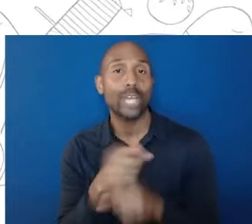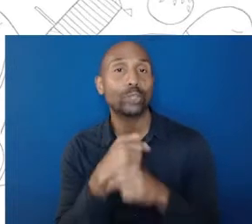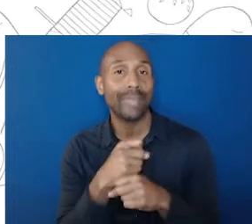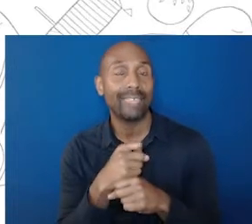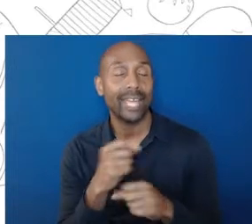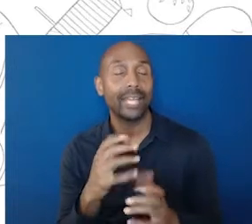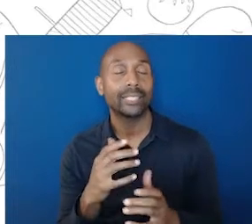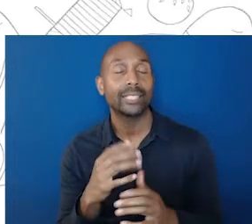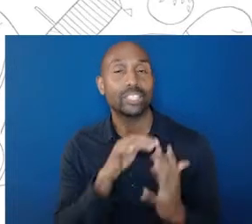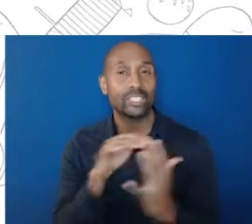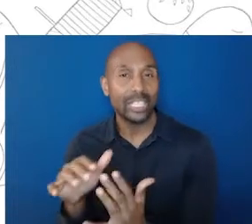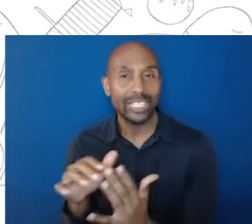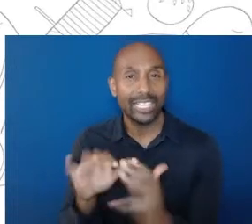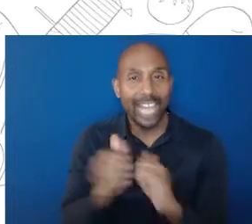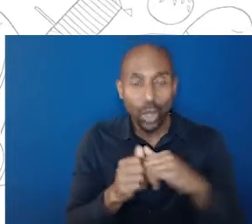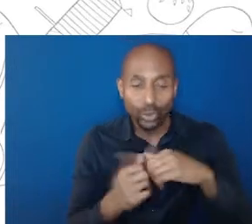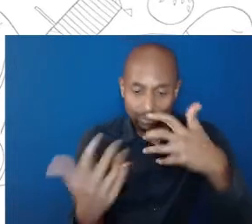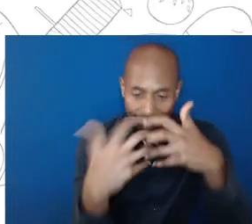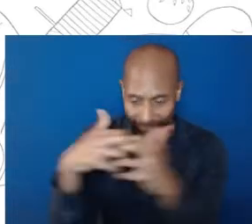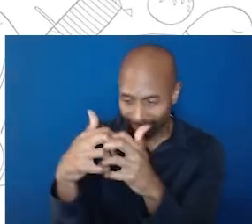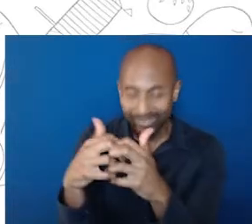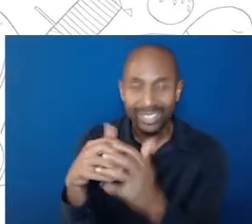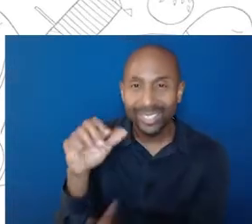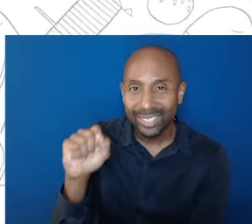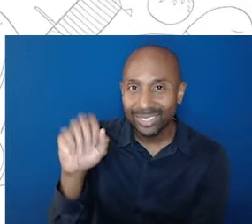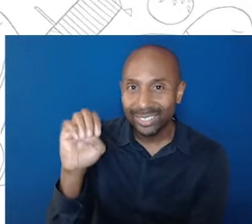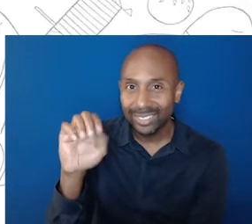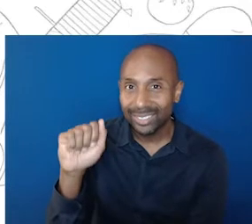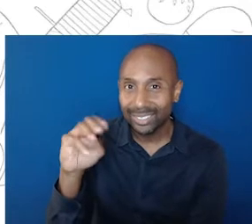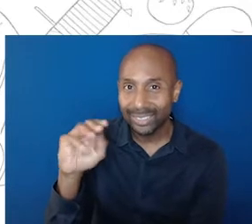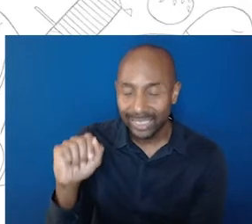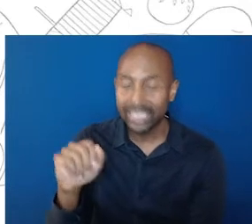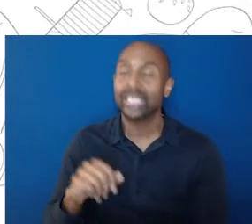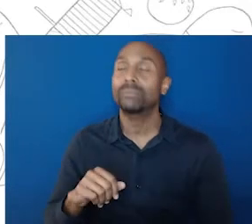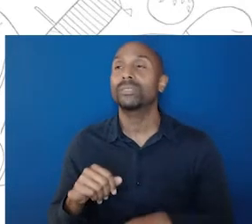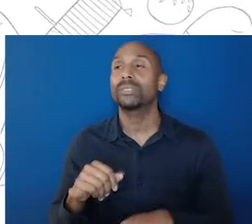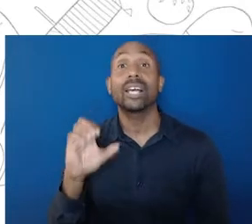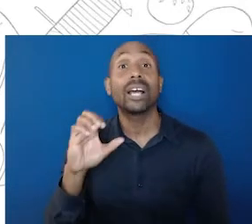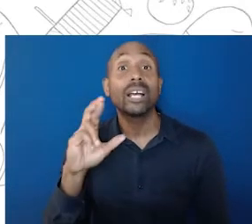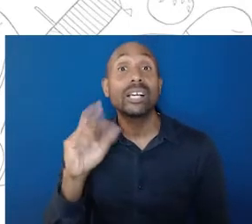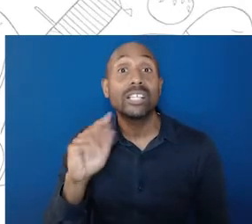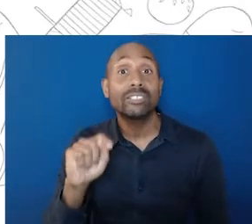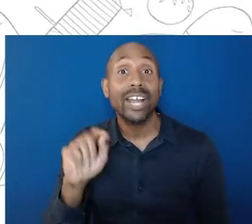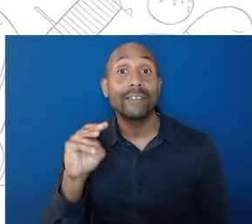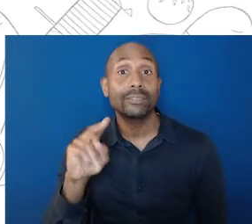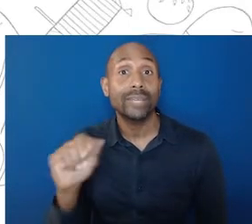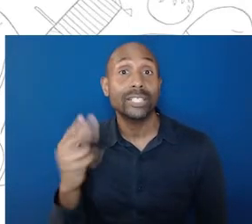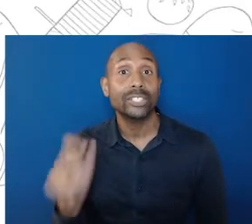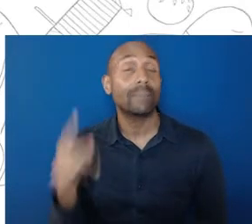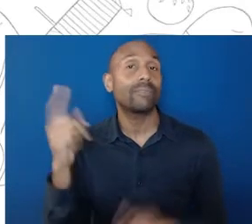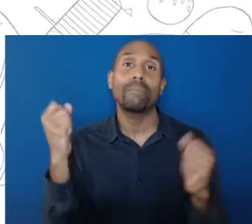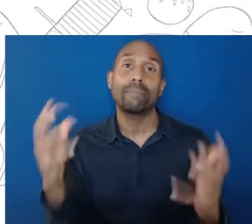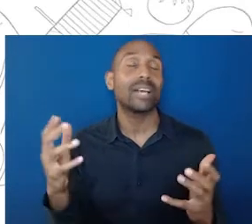and studying like the seams and the craftsmanship in a lot of African art that I was